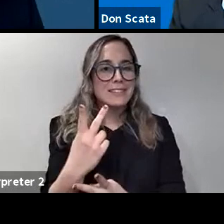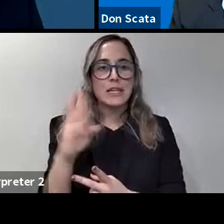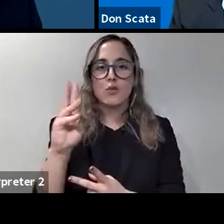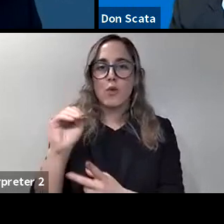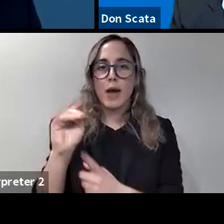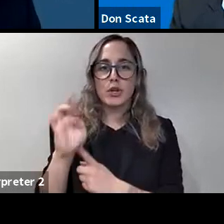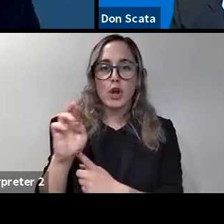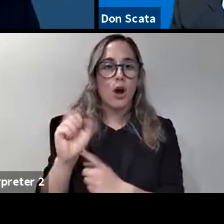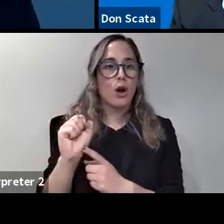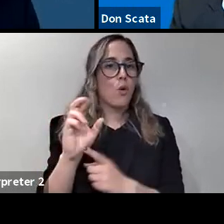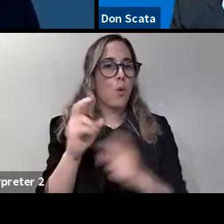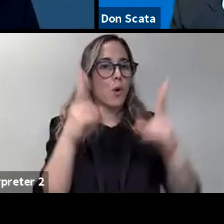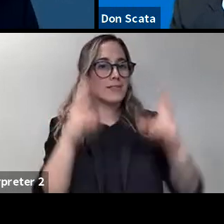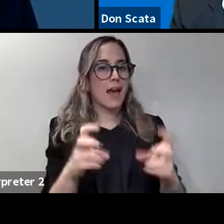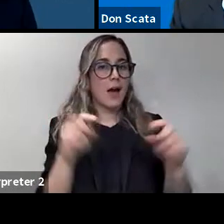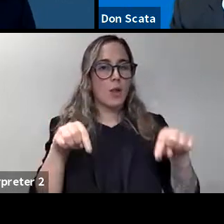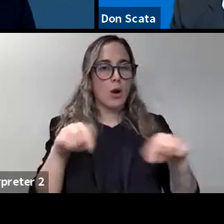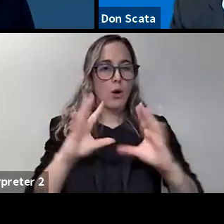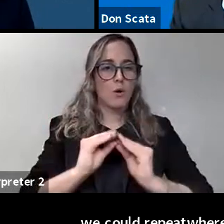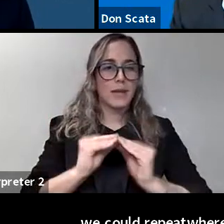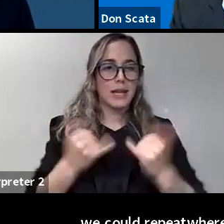downloaded.